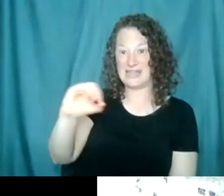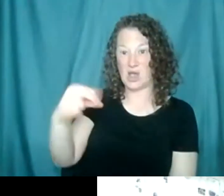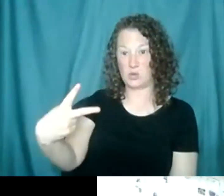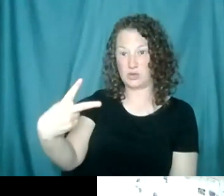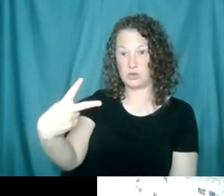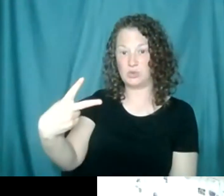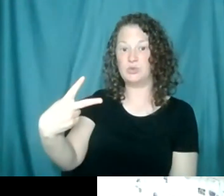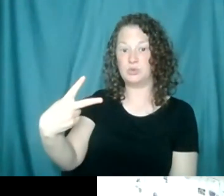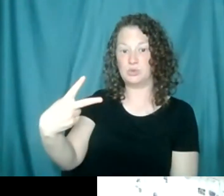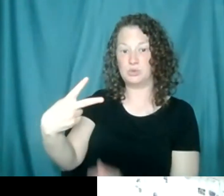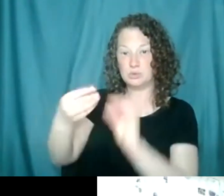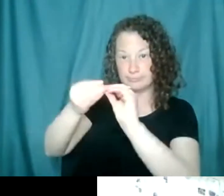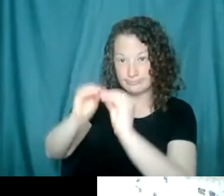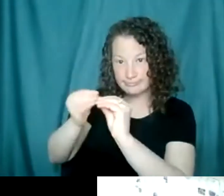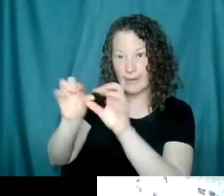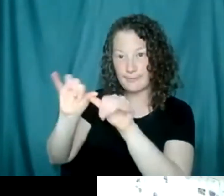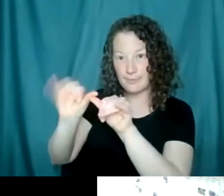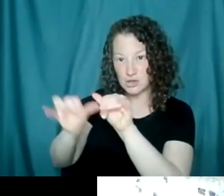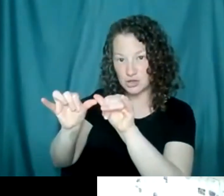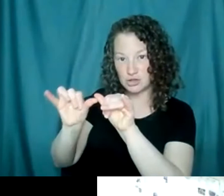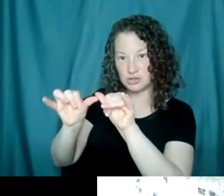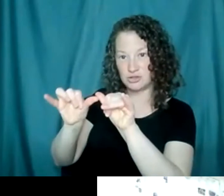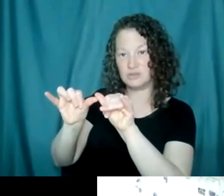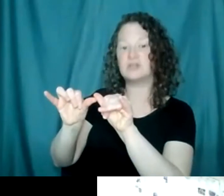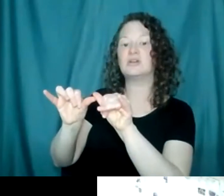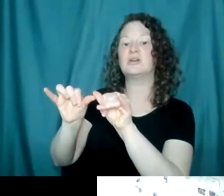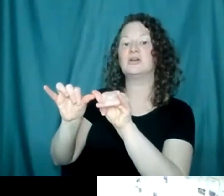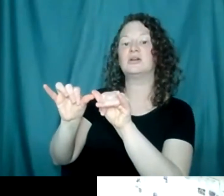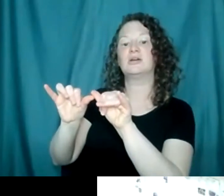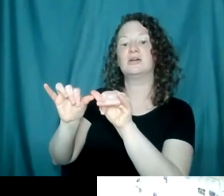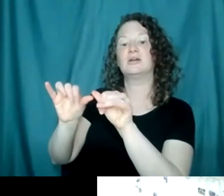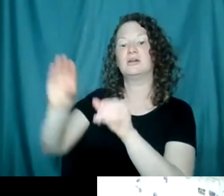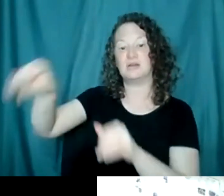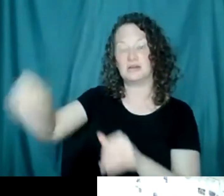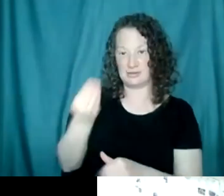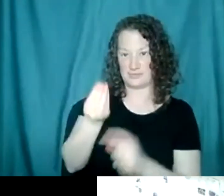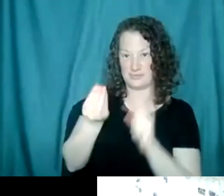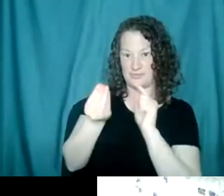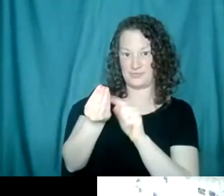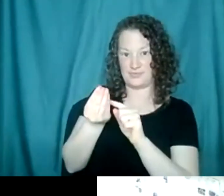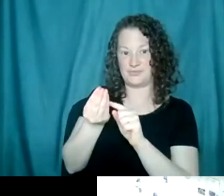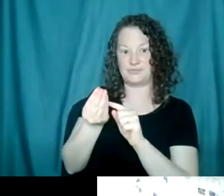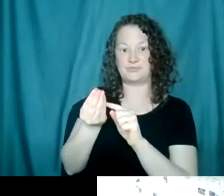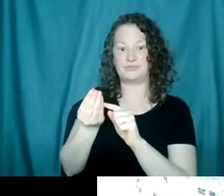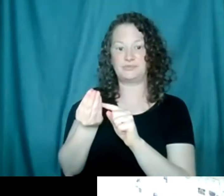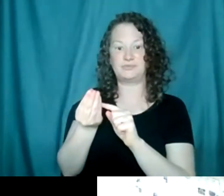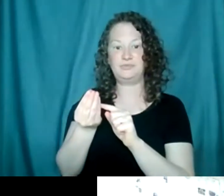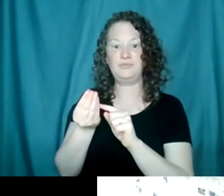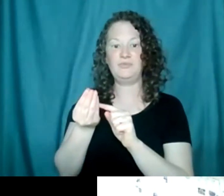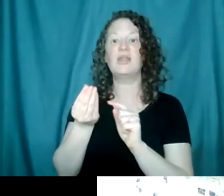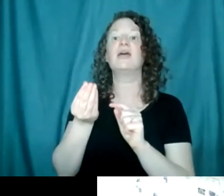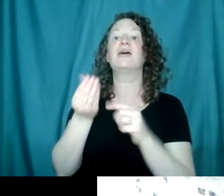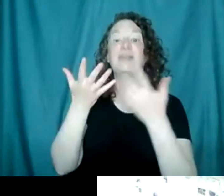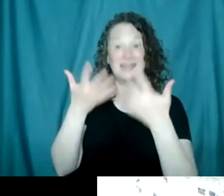carbon measurement, so that you can get some of the atmospheric carbon dynamics. And then